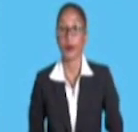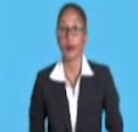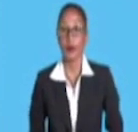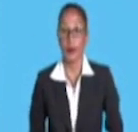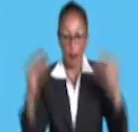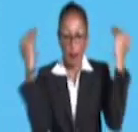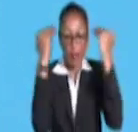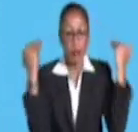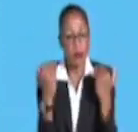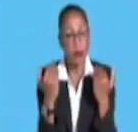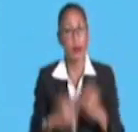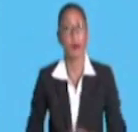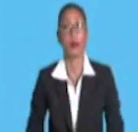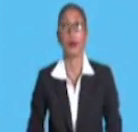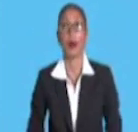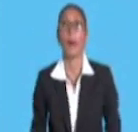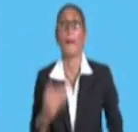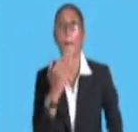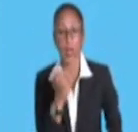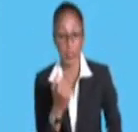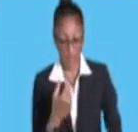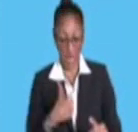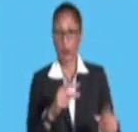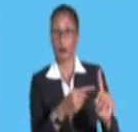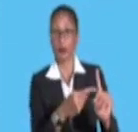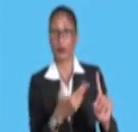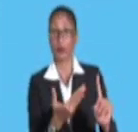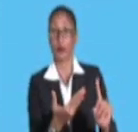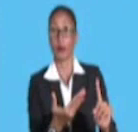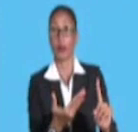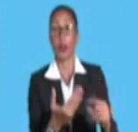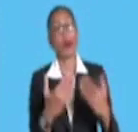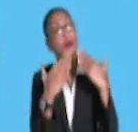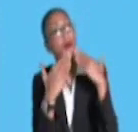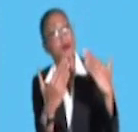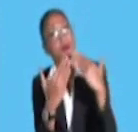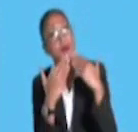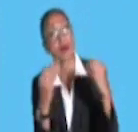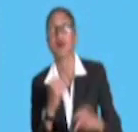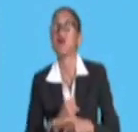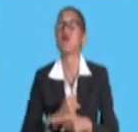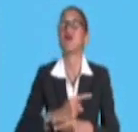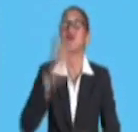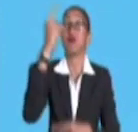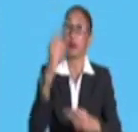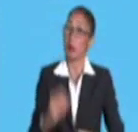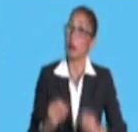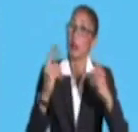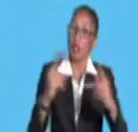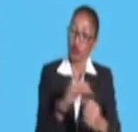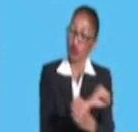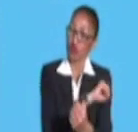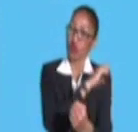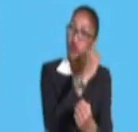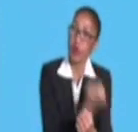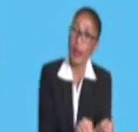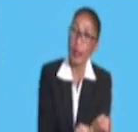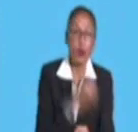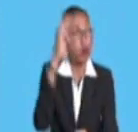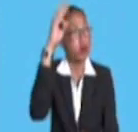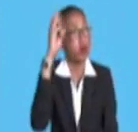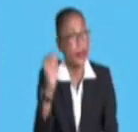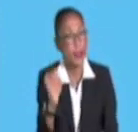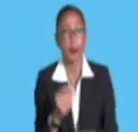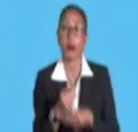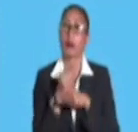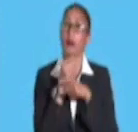Madam Speaker, please allow me first and foremost to give thanks to the Almighty for providing me the strength, wisdom,